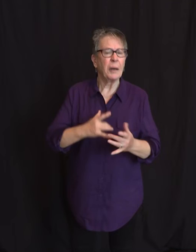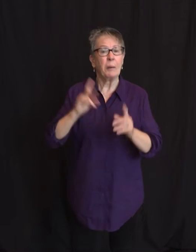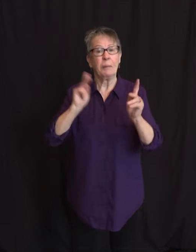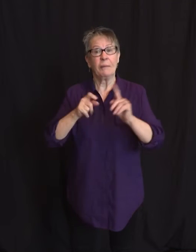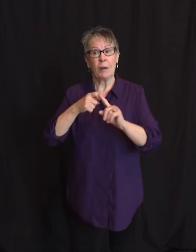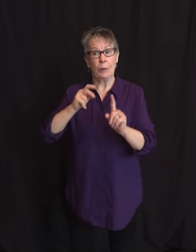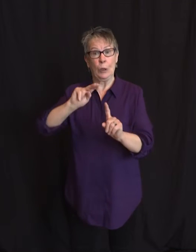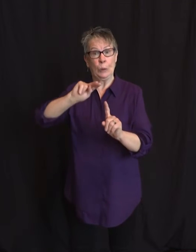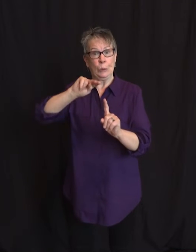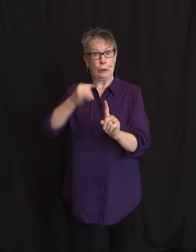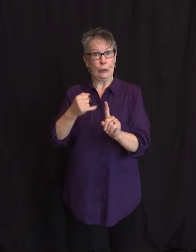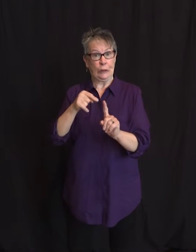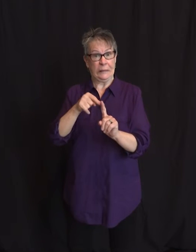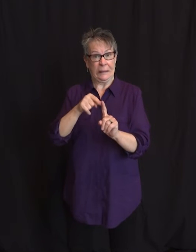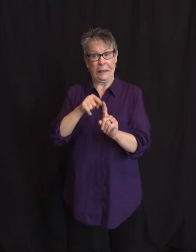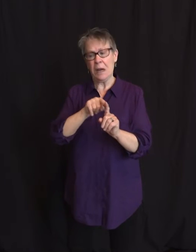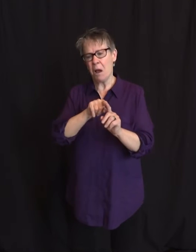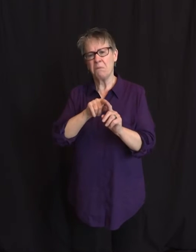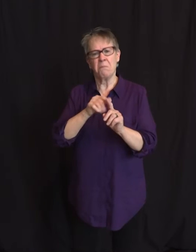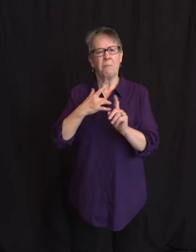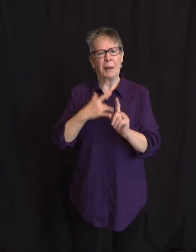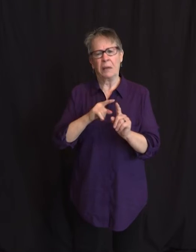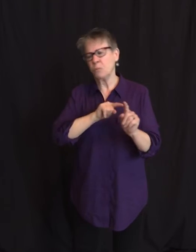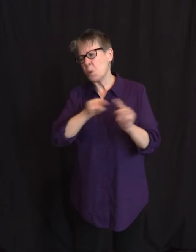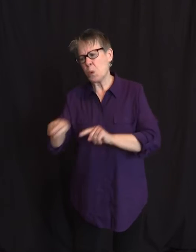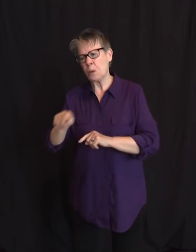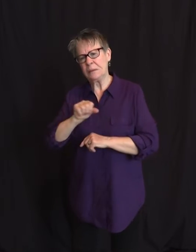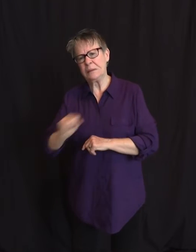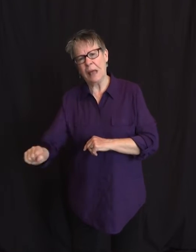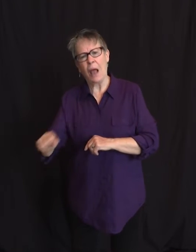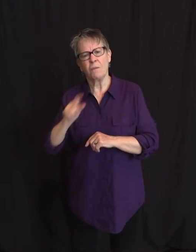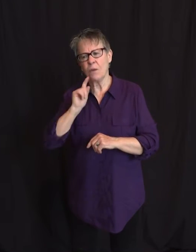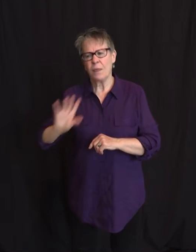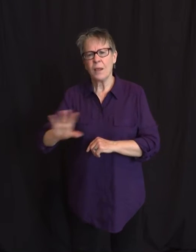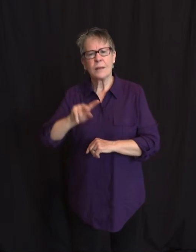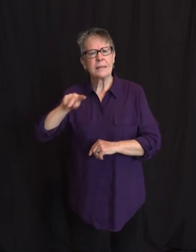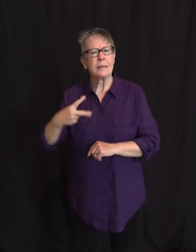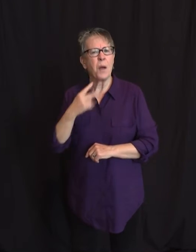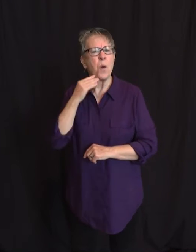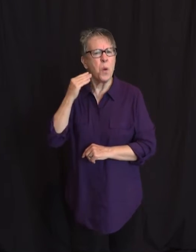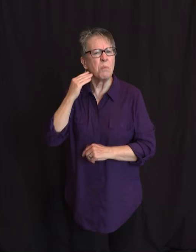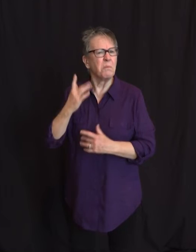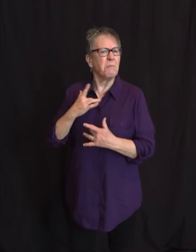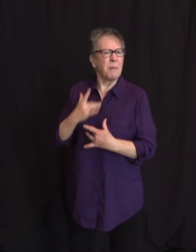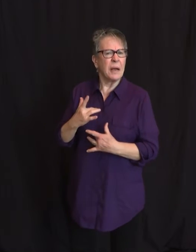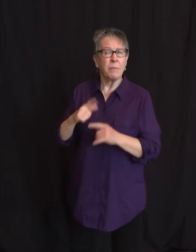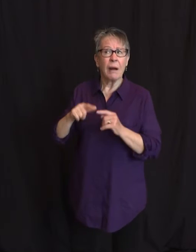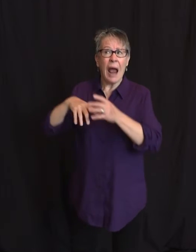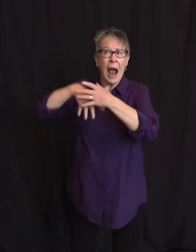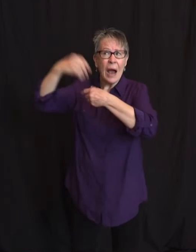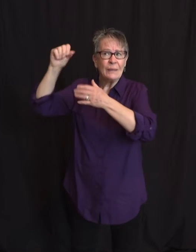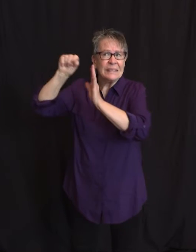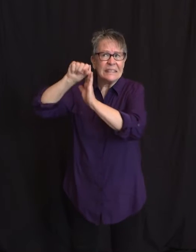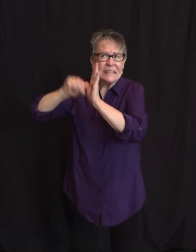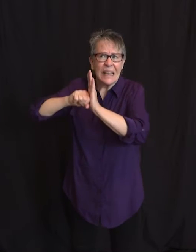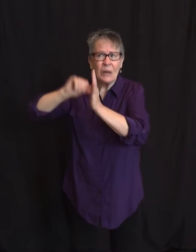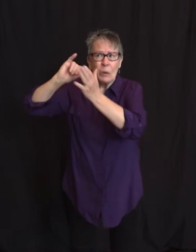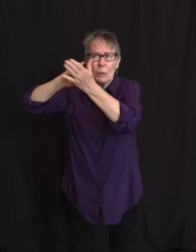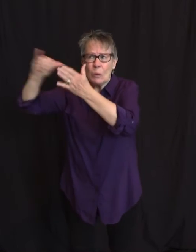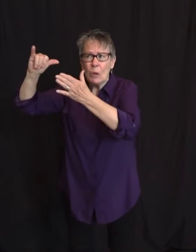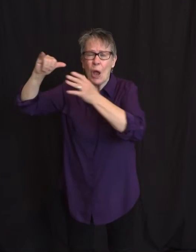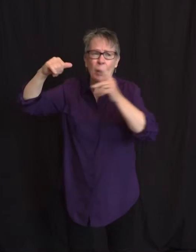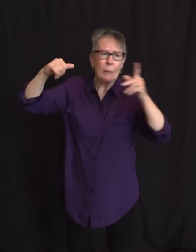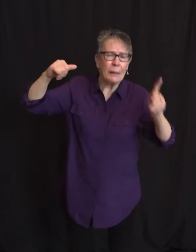here on April whatever it is, however, we want folks to be in their primary residence. The